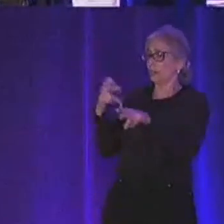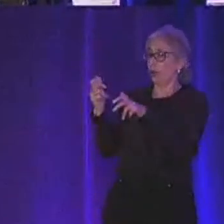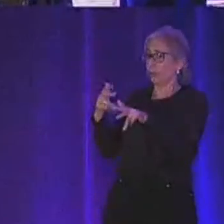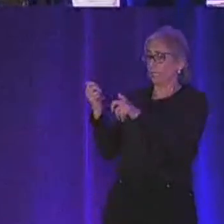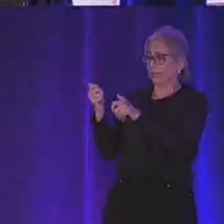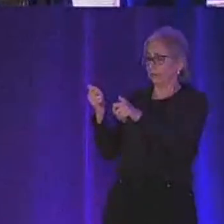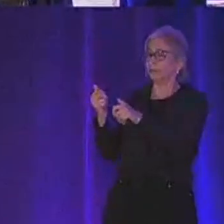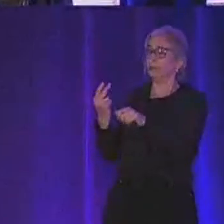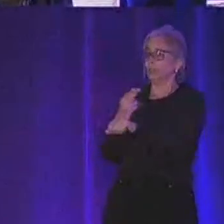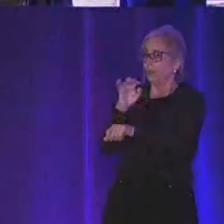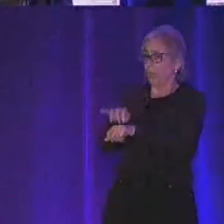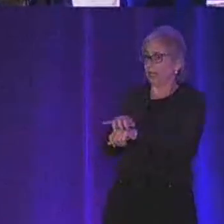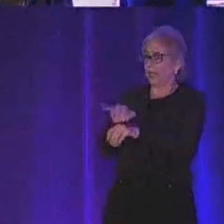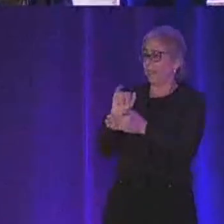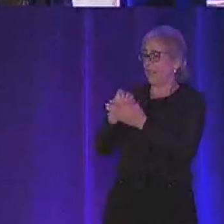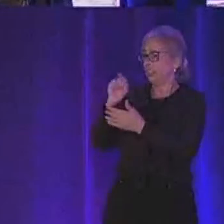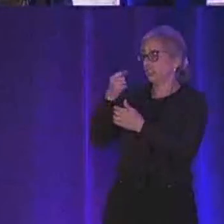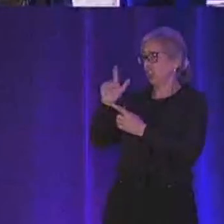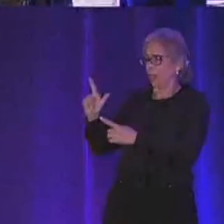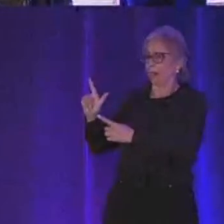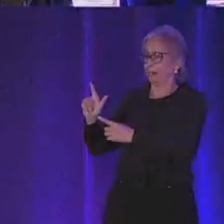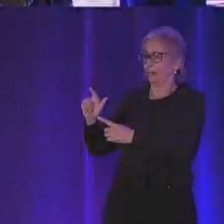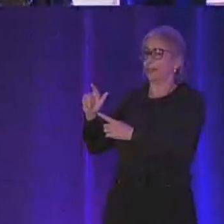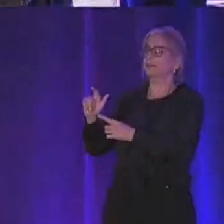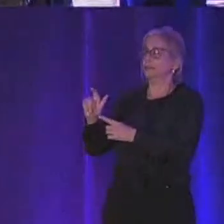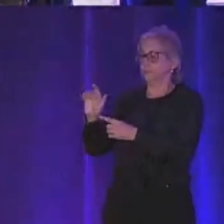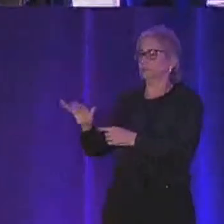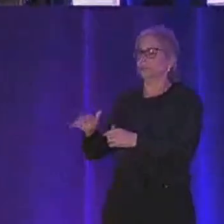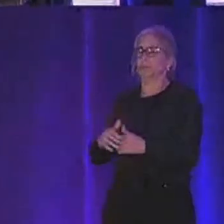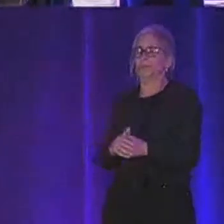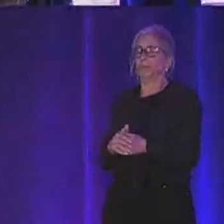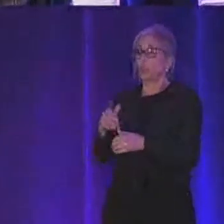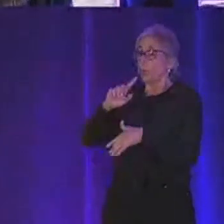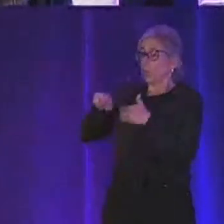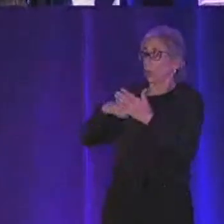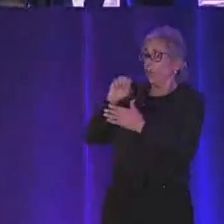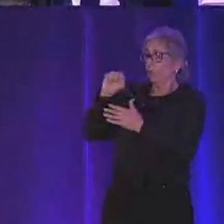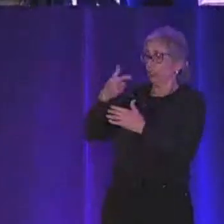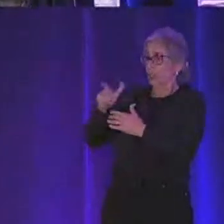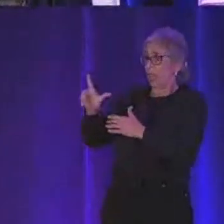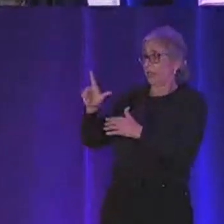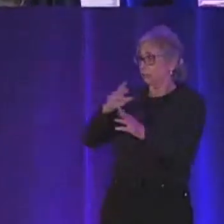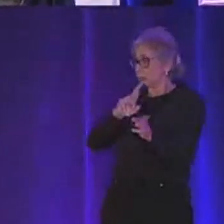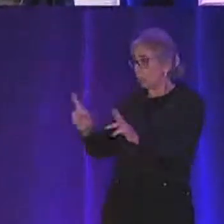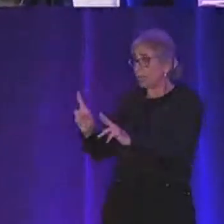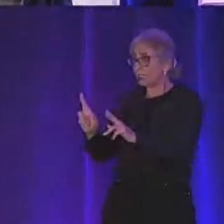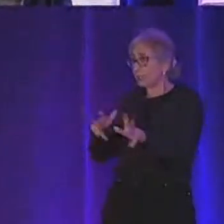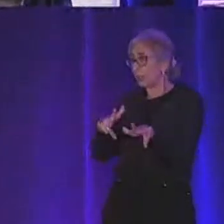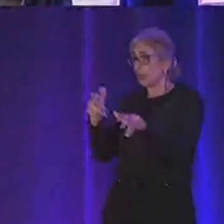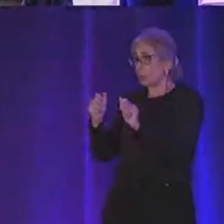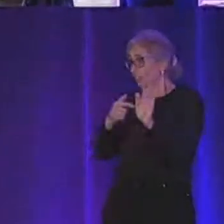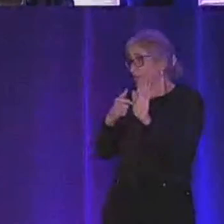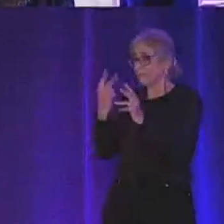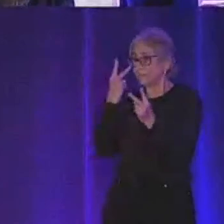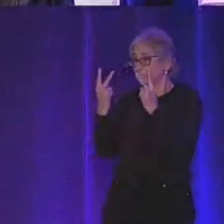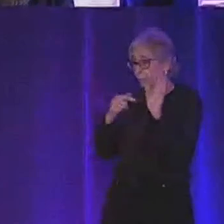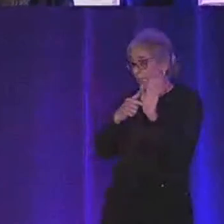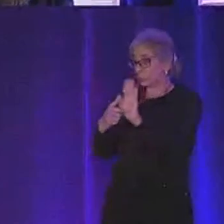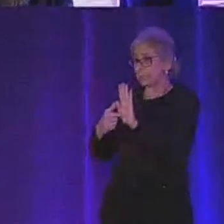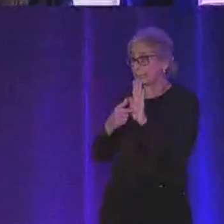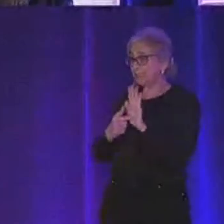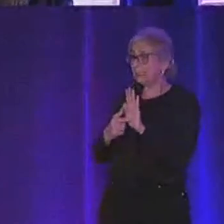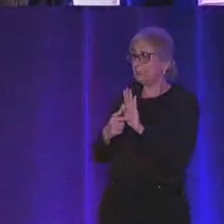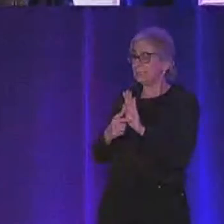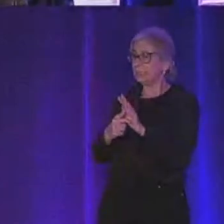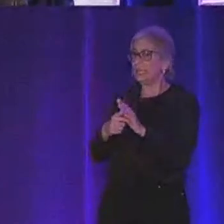loading. So that's the shell. This loading string is the shell. So when the shell is ready, when we just have the loader visible, we will pipe to the